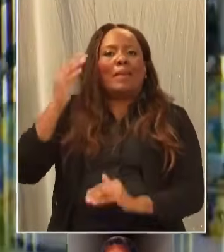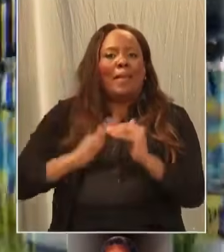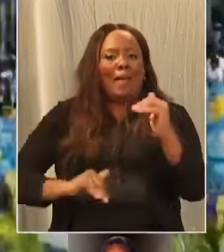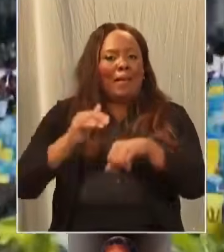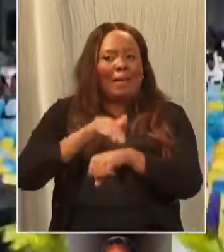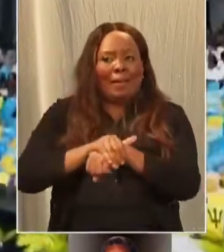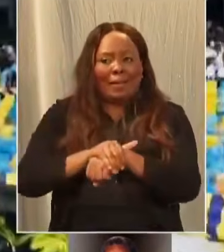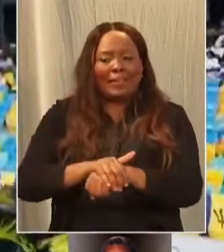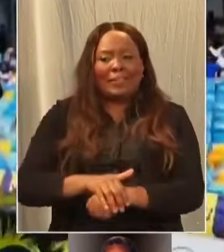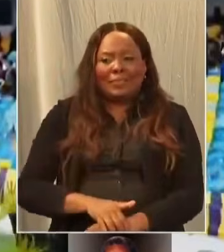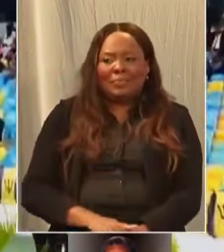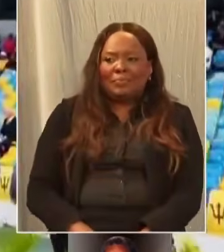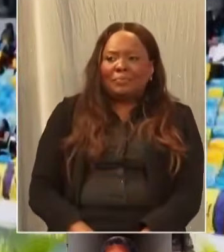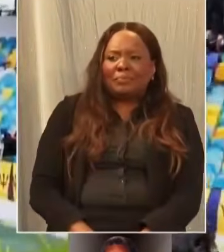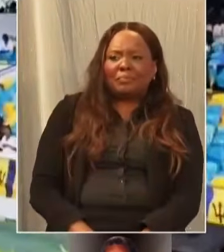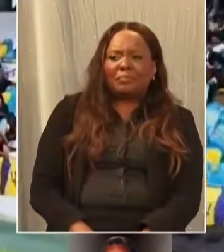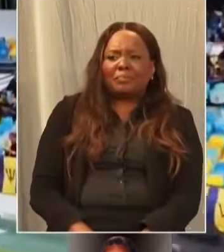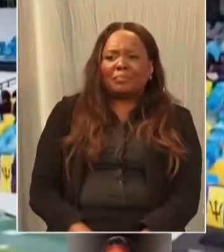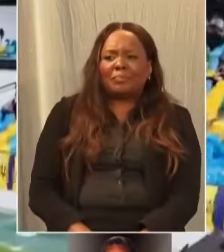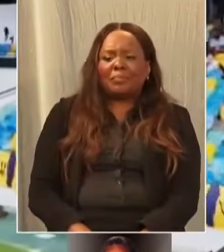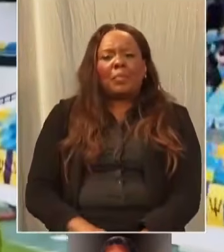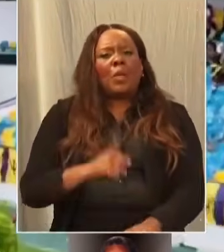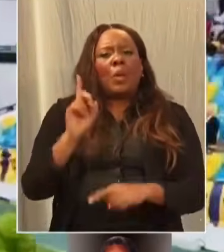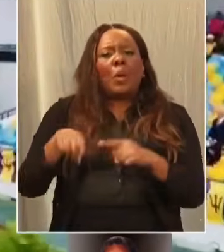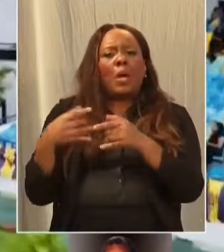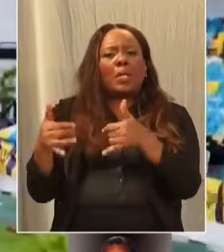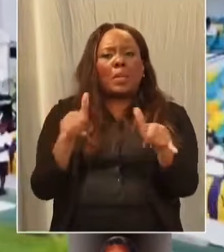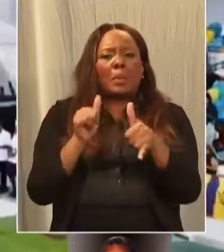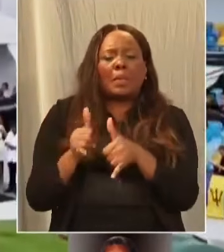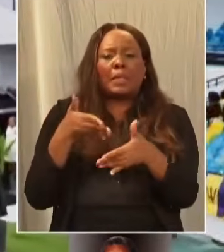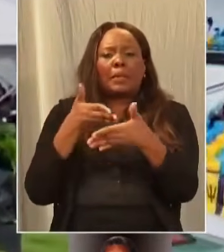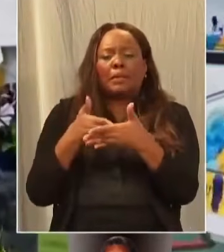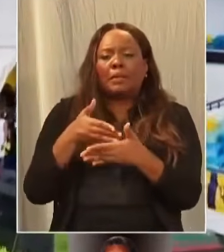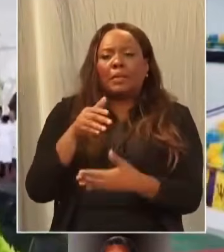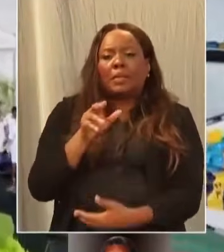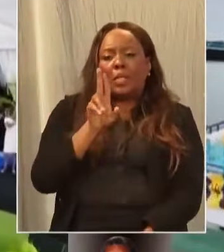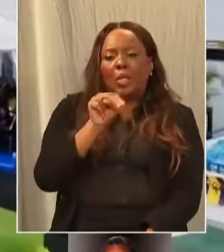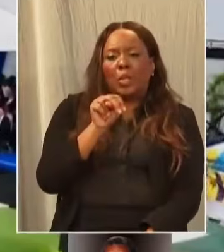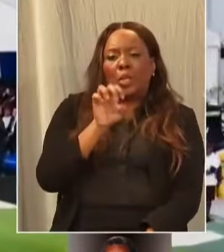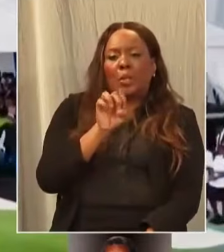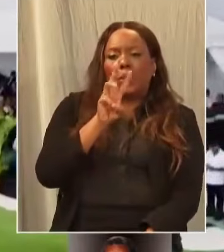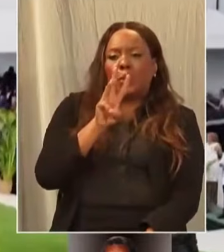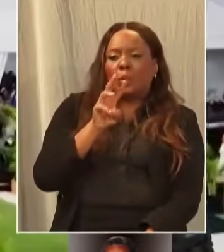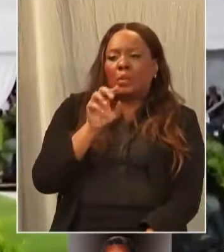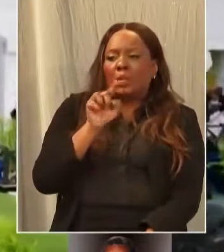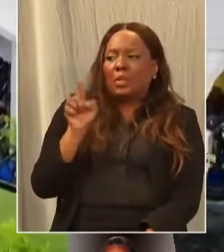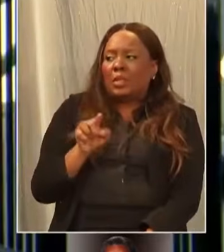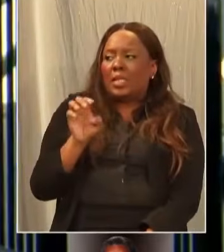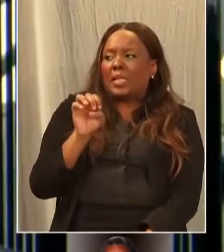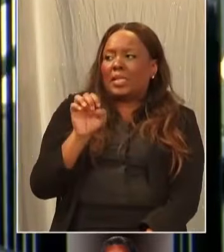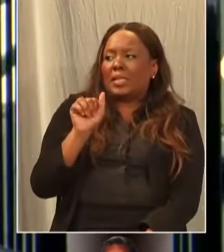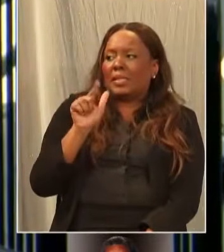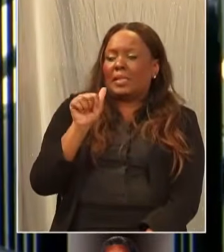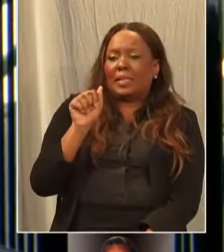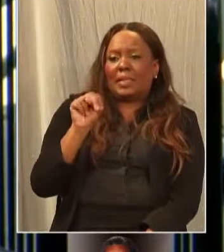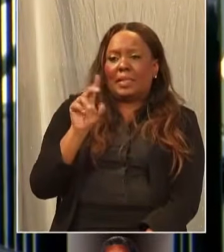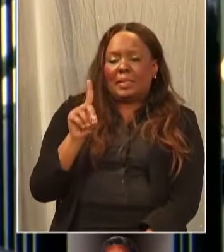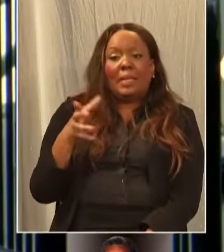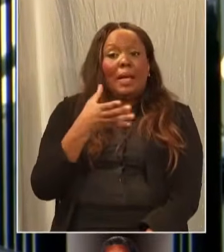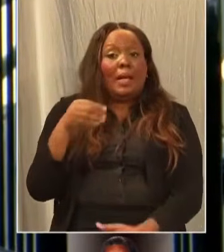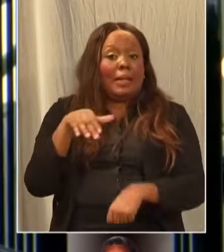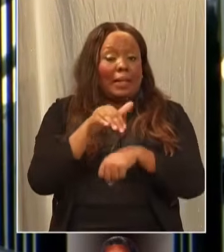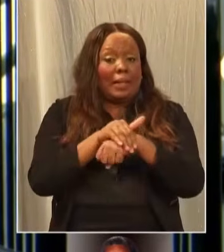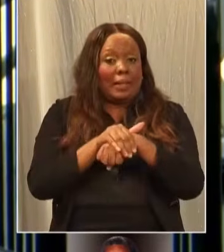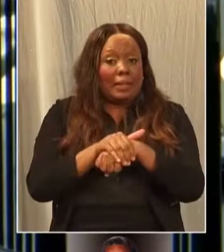not fully realized during the tours of New Zealand in 1956 and England in 1957.